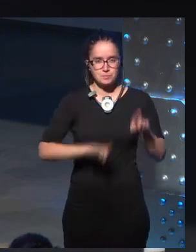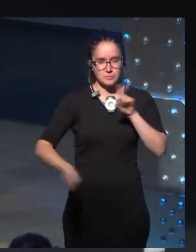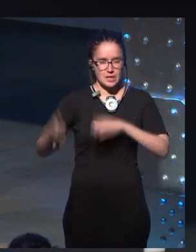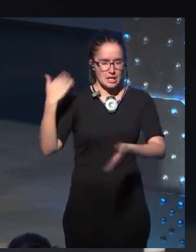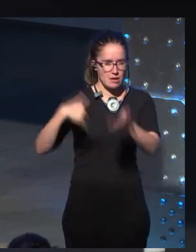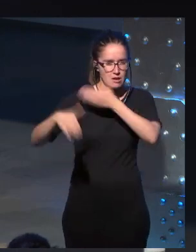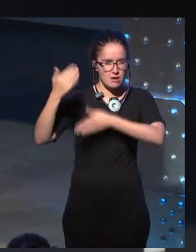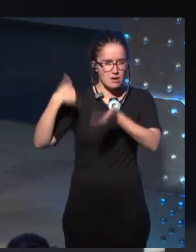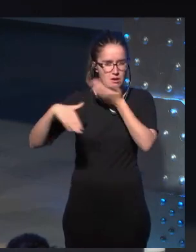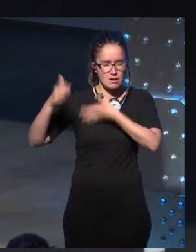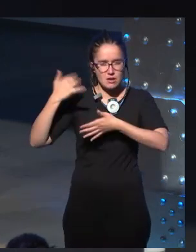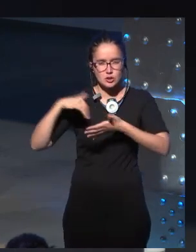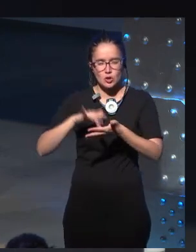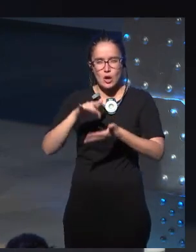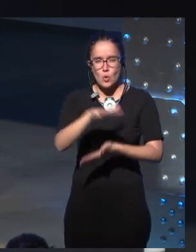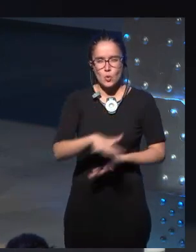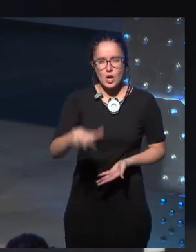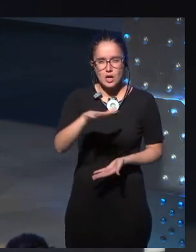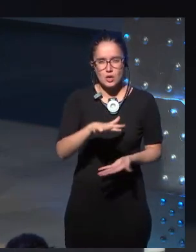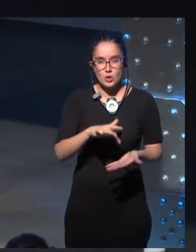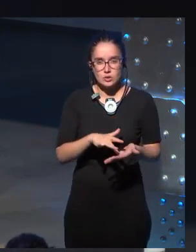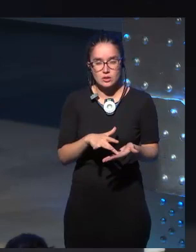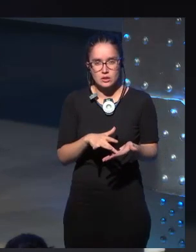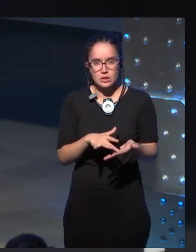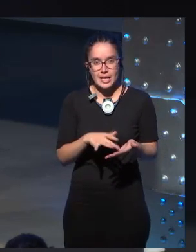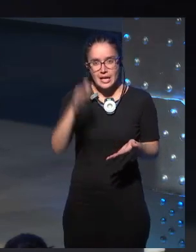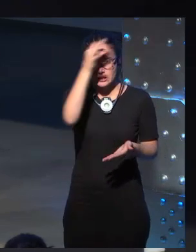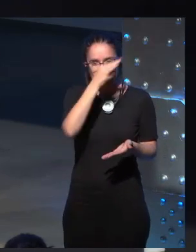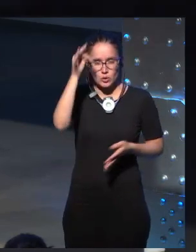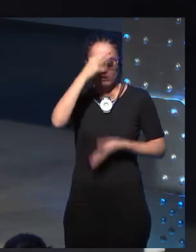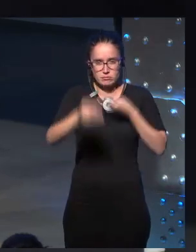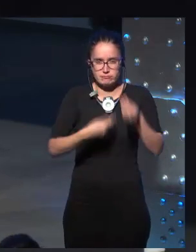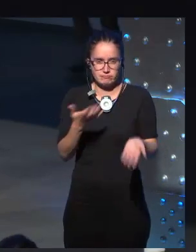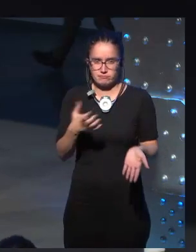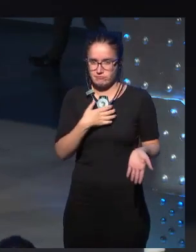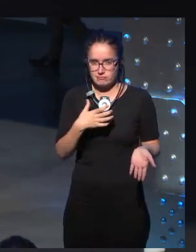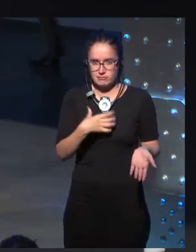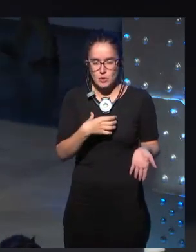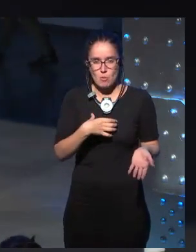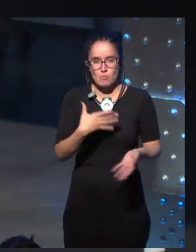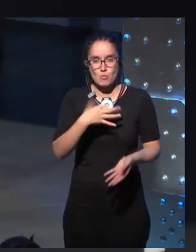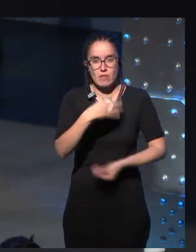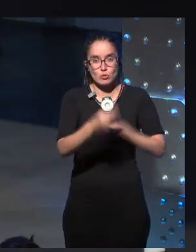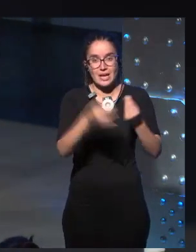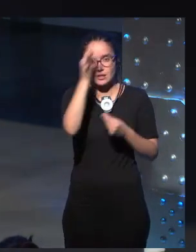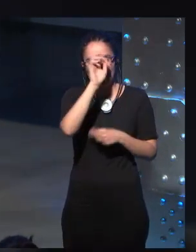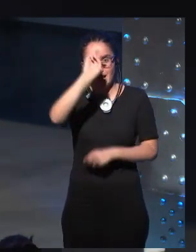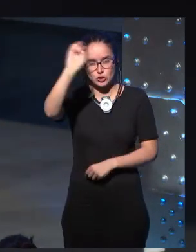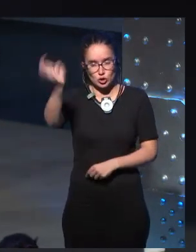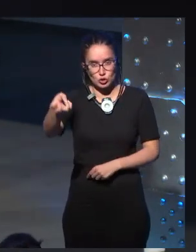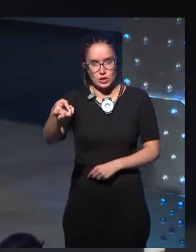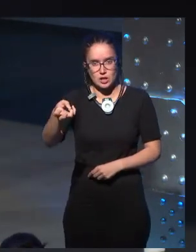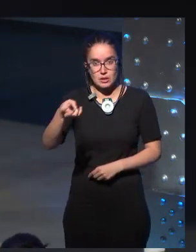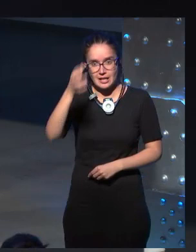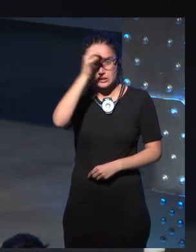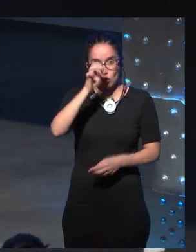a place where you can't use those theories anymore. So you need other theories. And these theories need different concepts